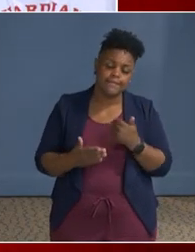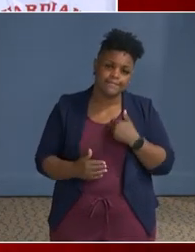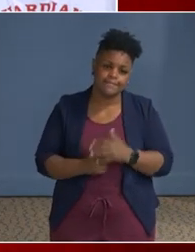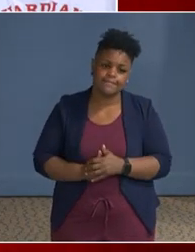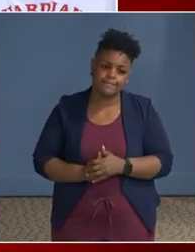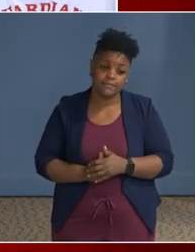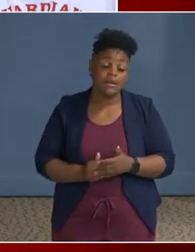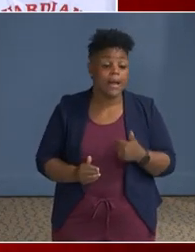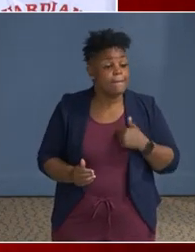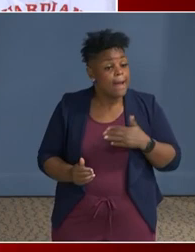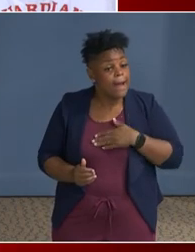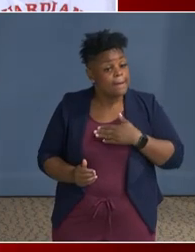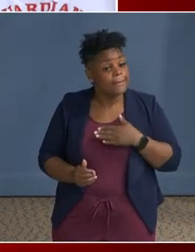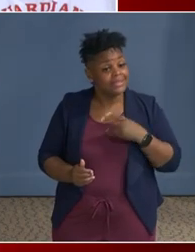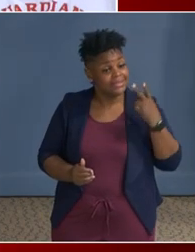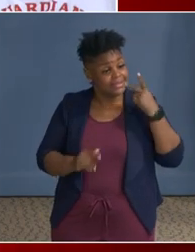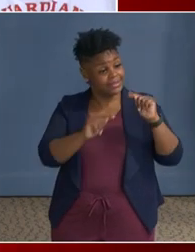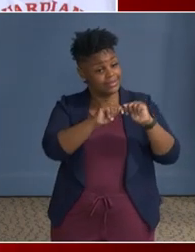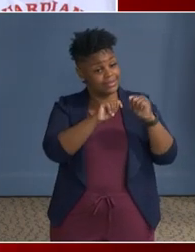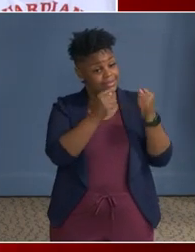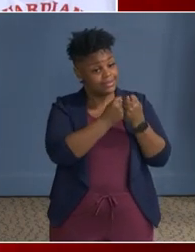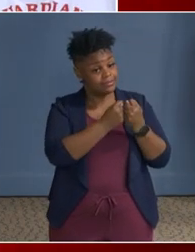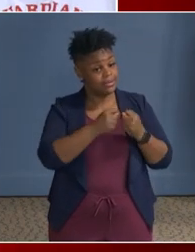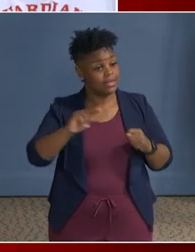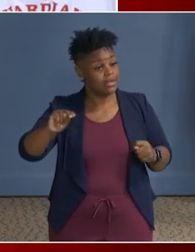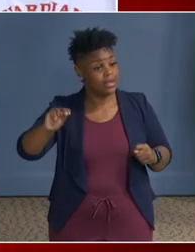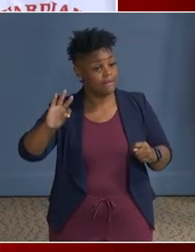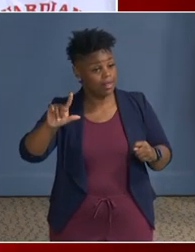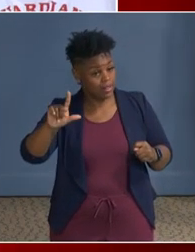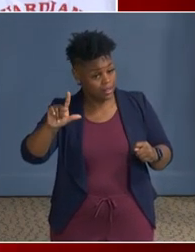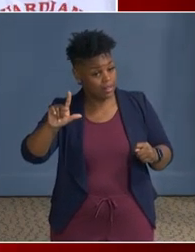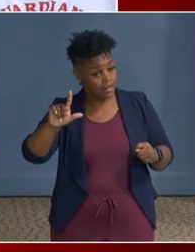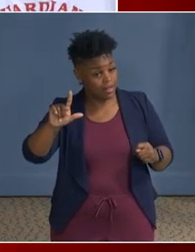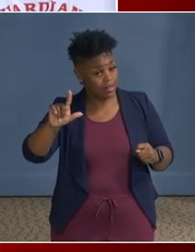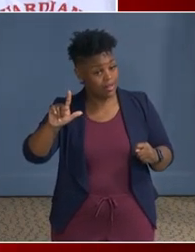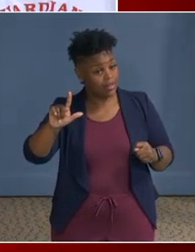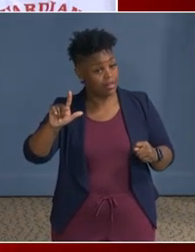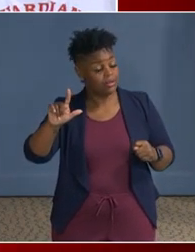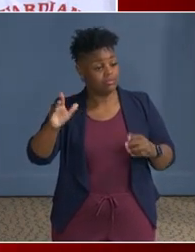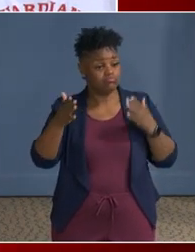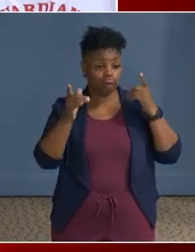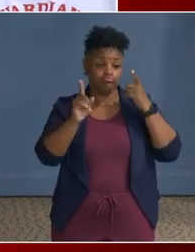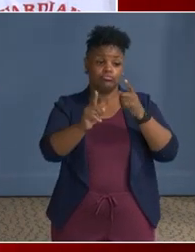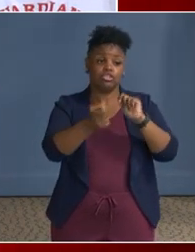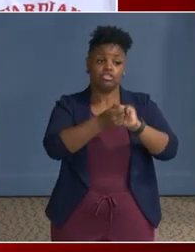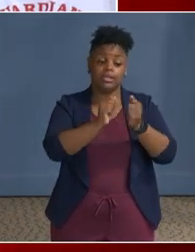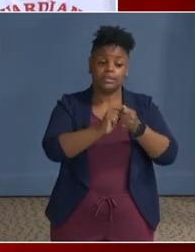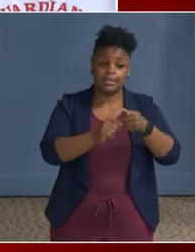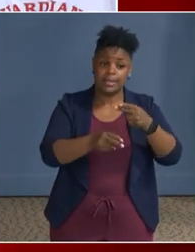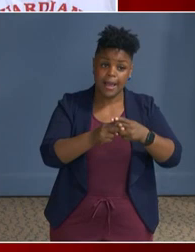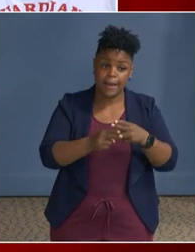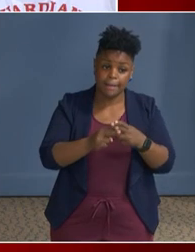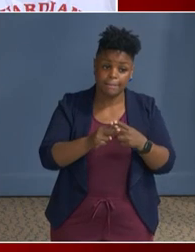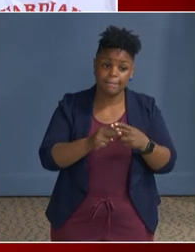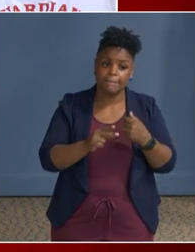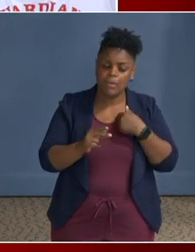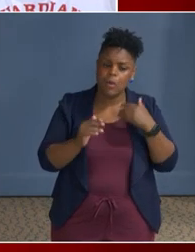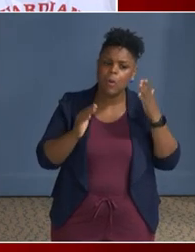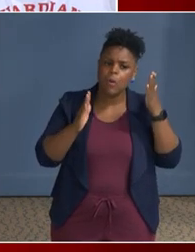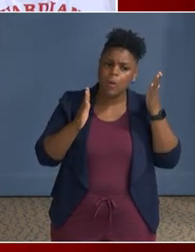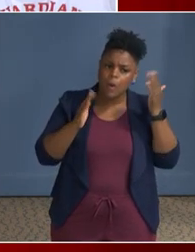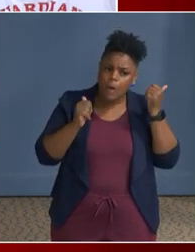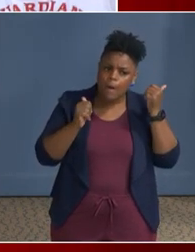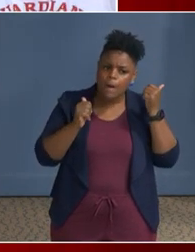league moving in the direction to change the name. And I hope they make clear what the